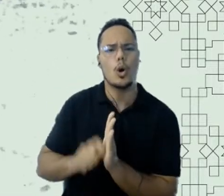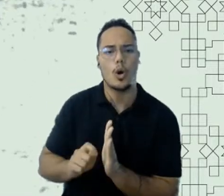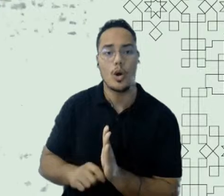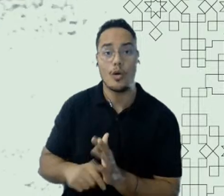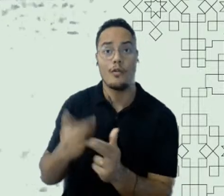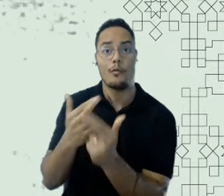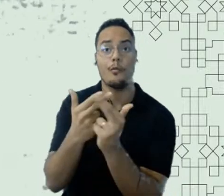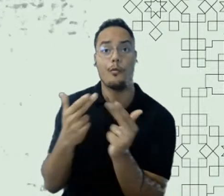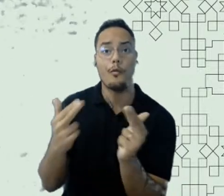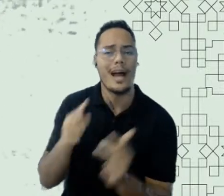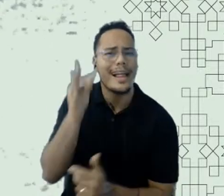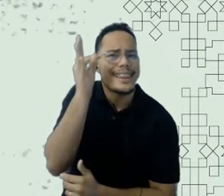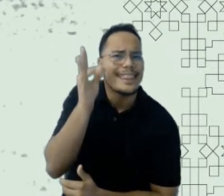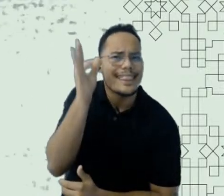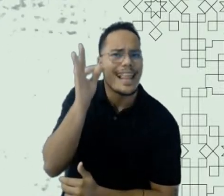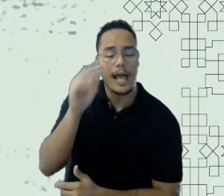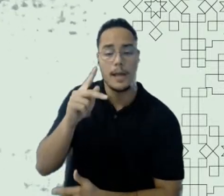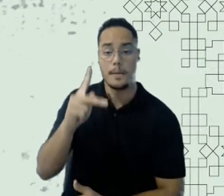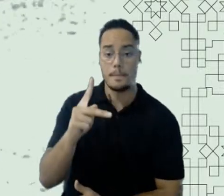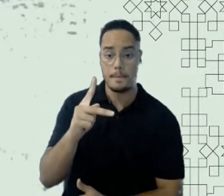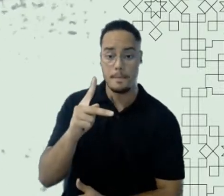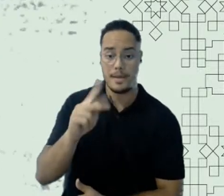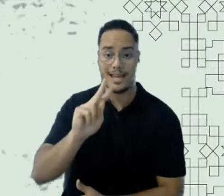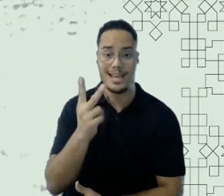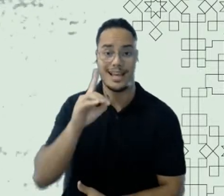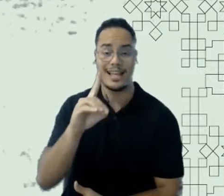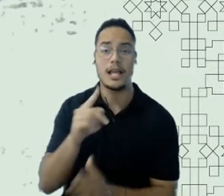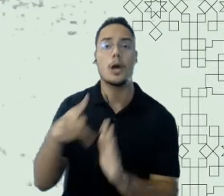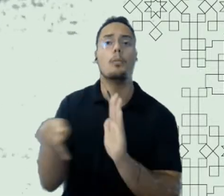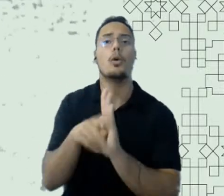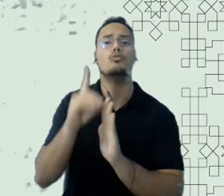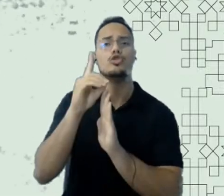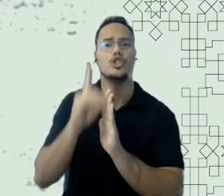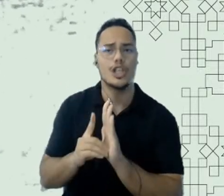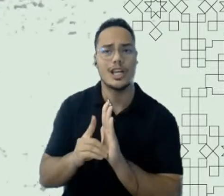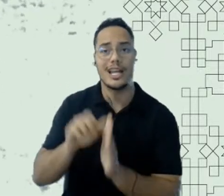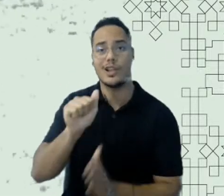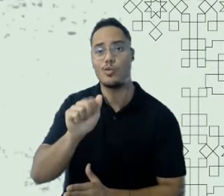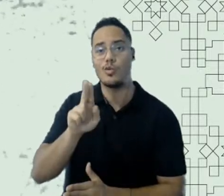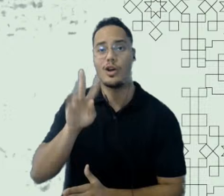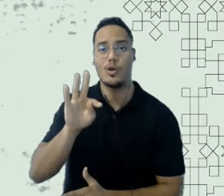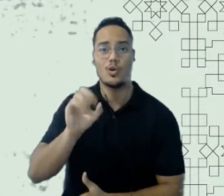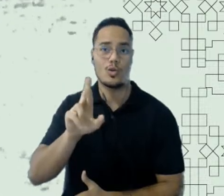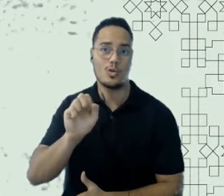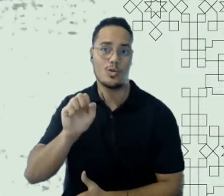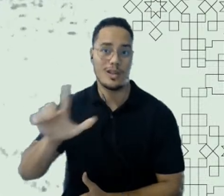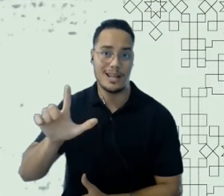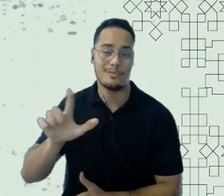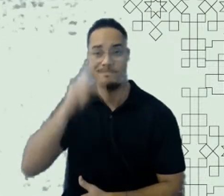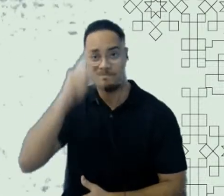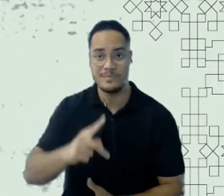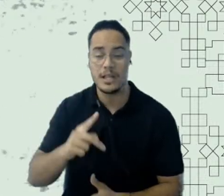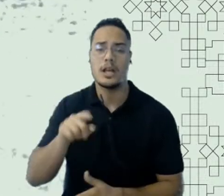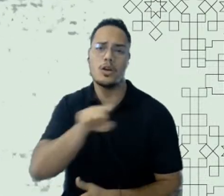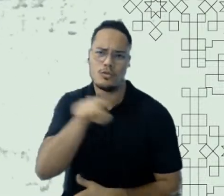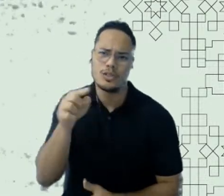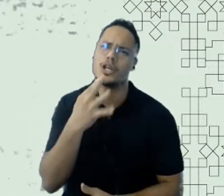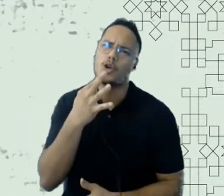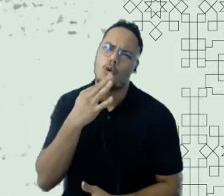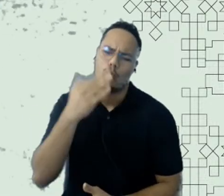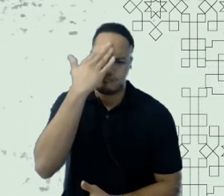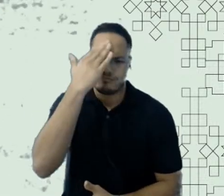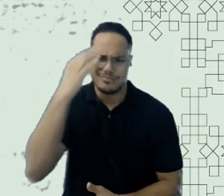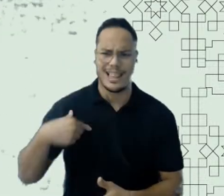me know that I made a research on public domain. This was my PhD thesis. And that was